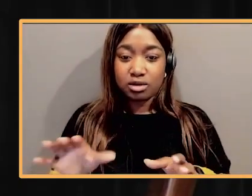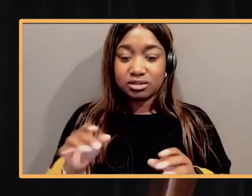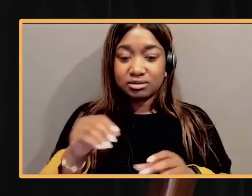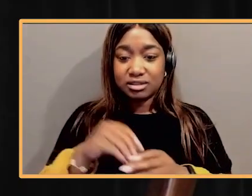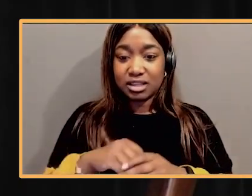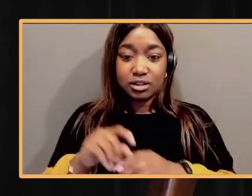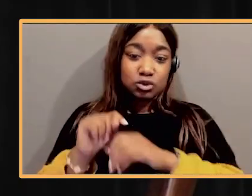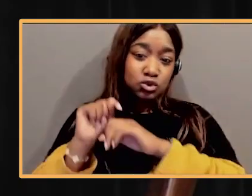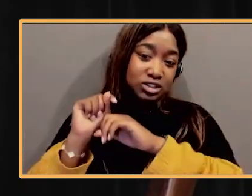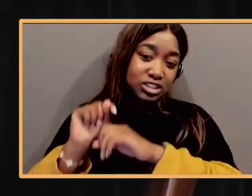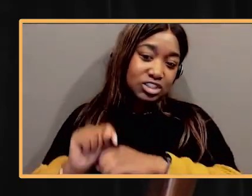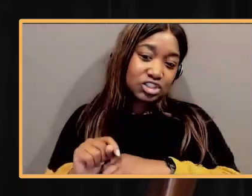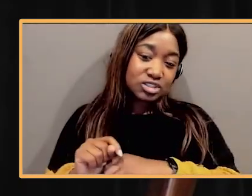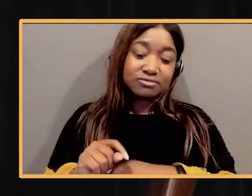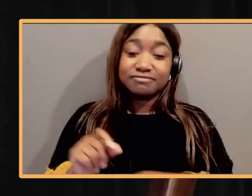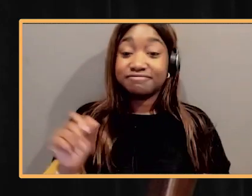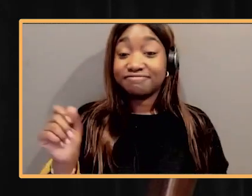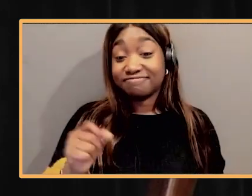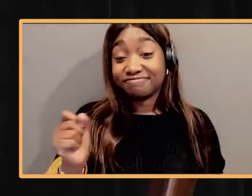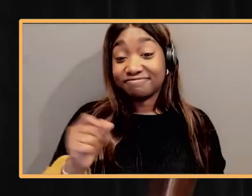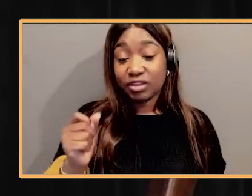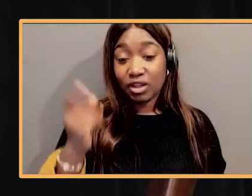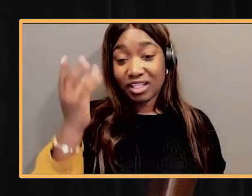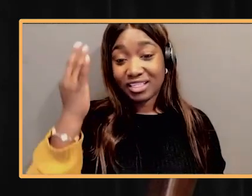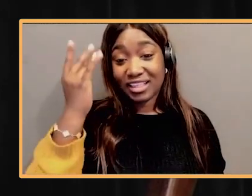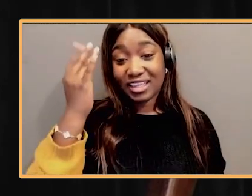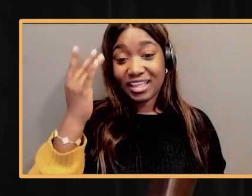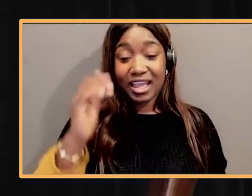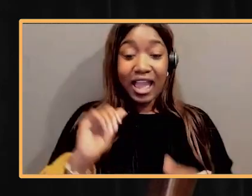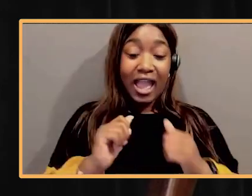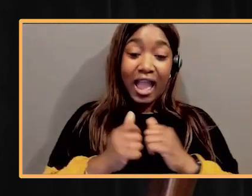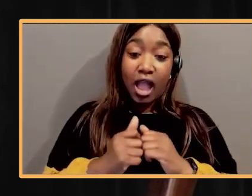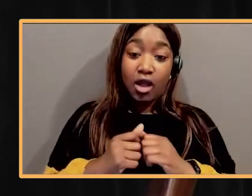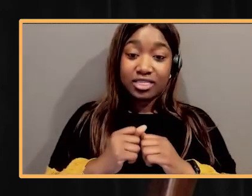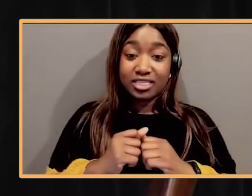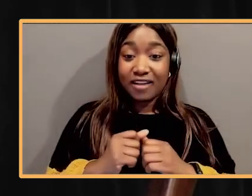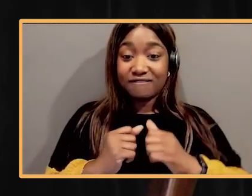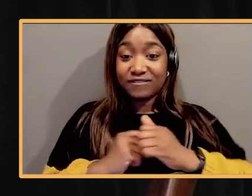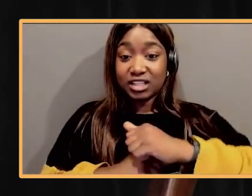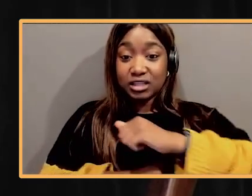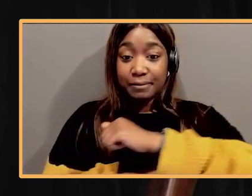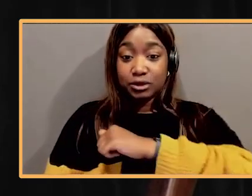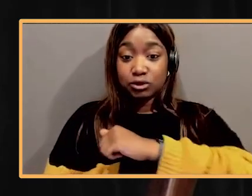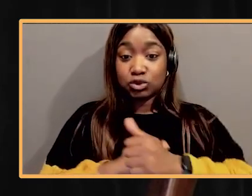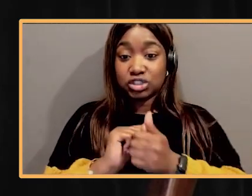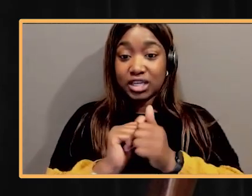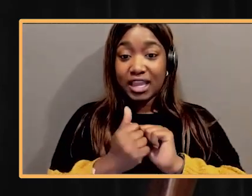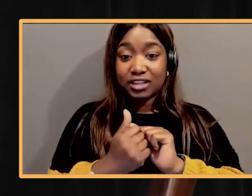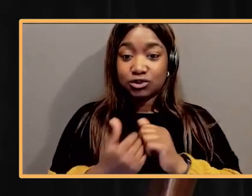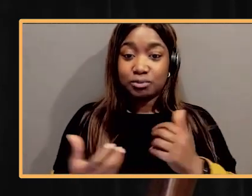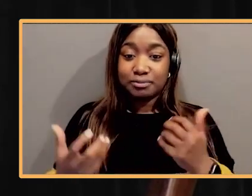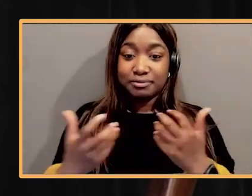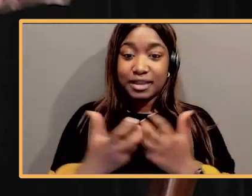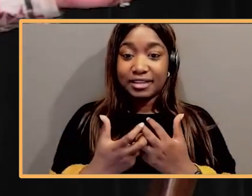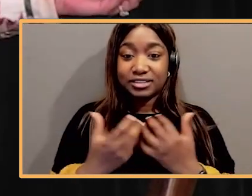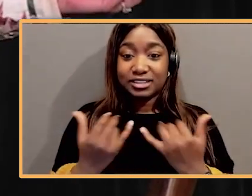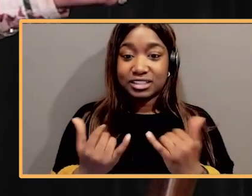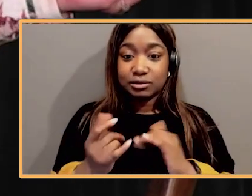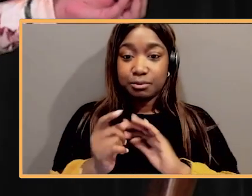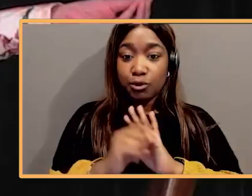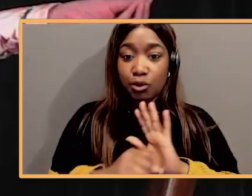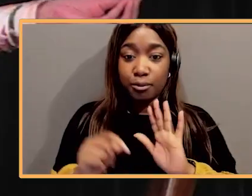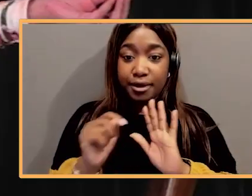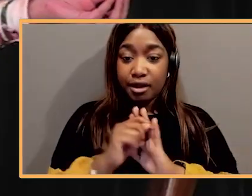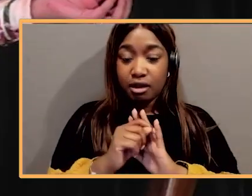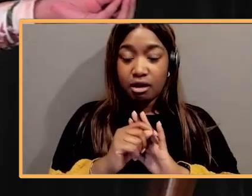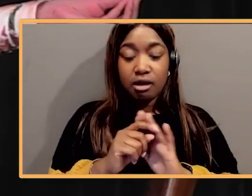there is, yes, how do we make this fundamental change to meet this moment that we're in? But